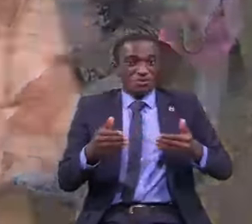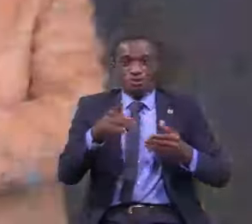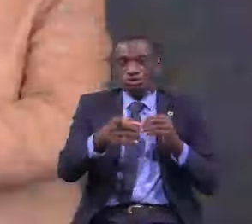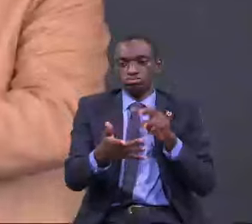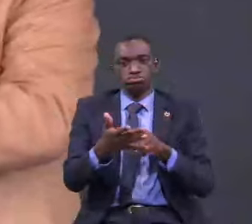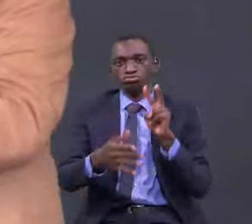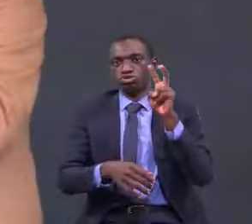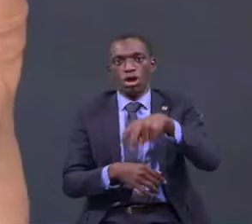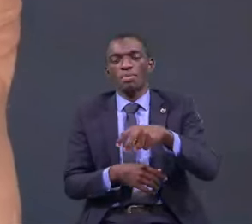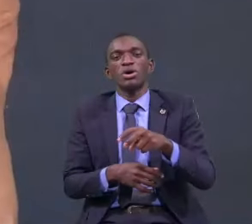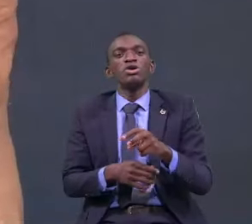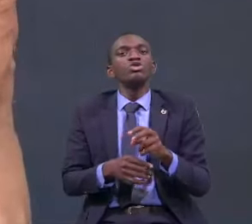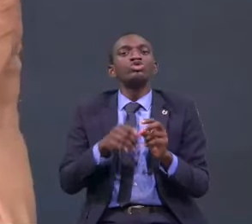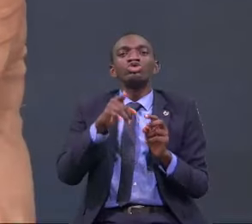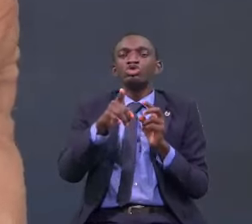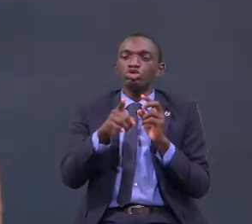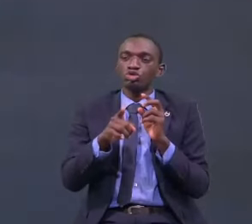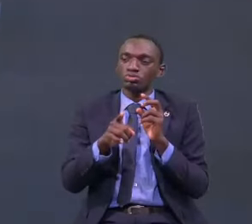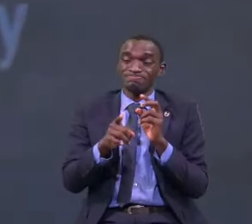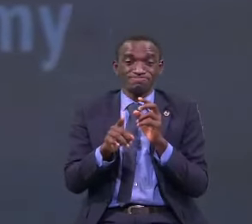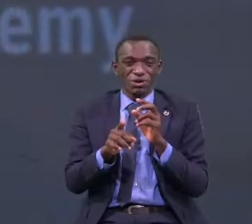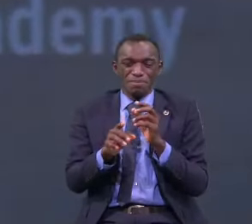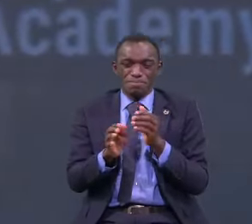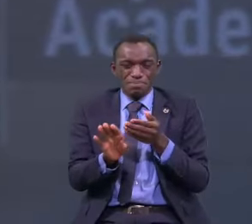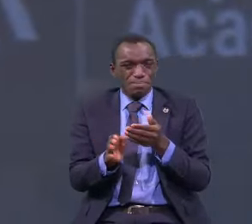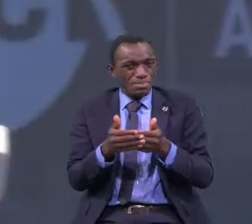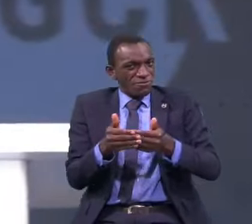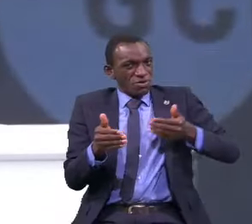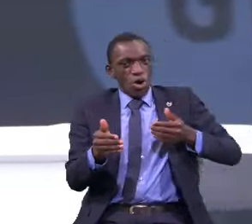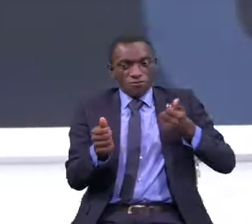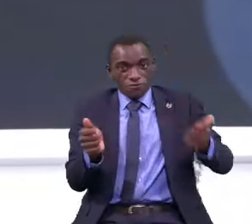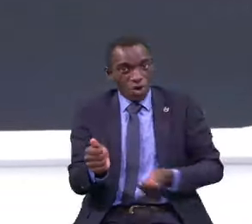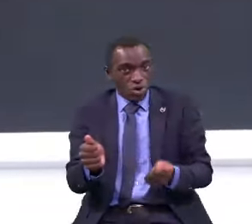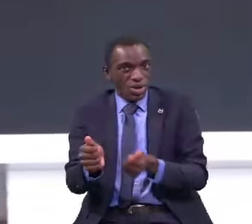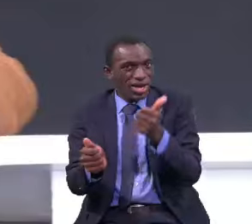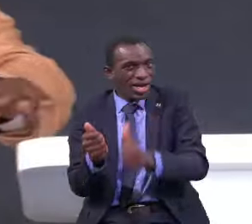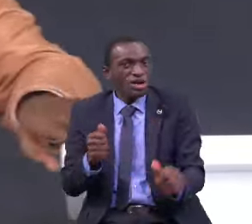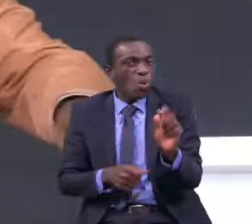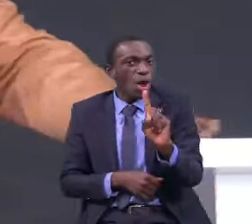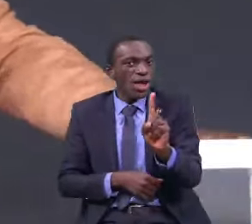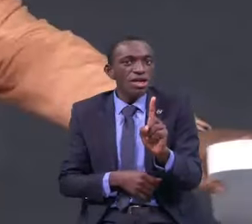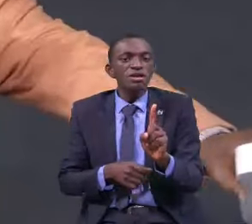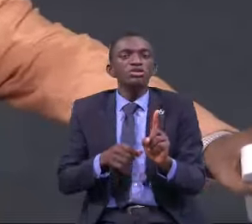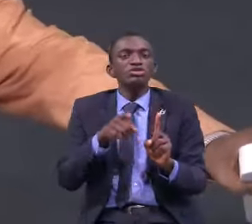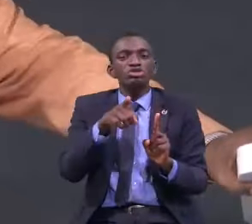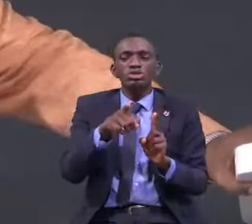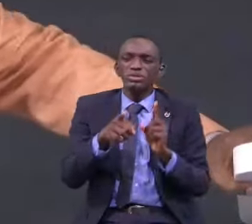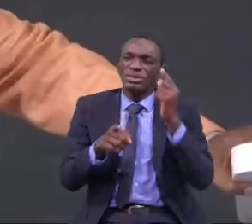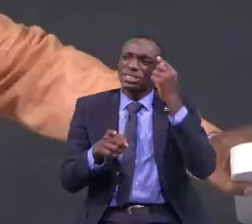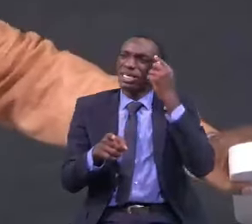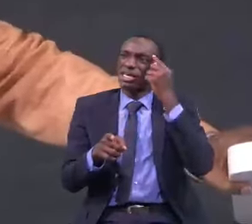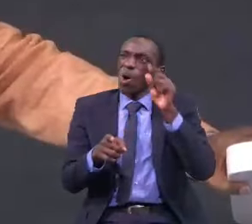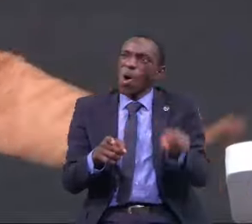And before you follow any way, you say, those who have followed this way, where have they ended